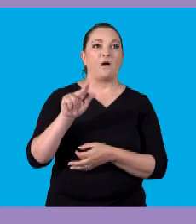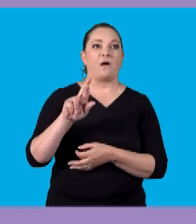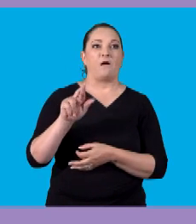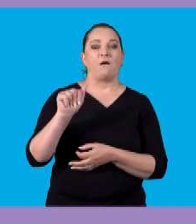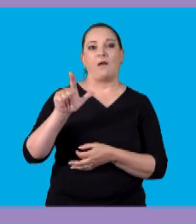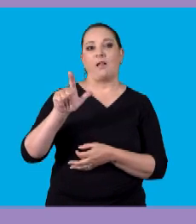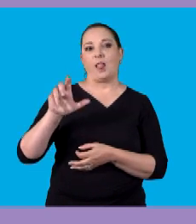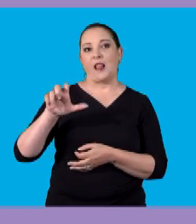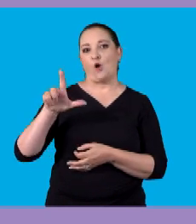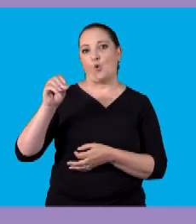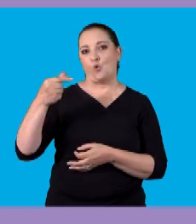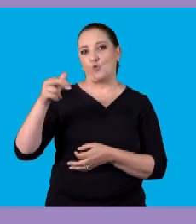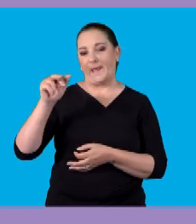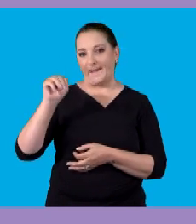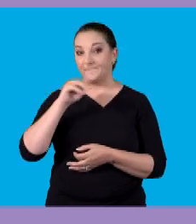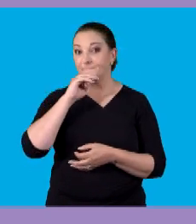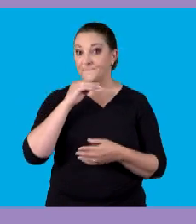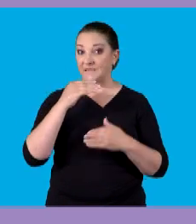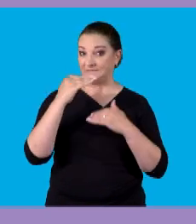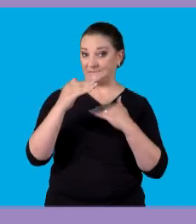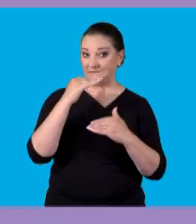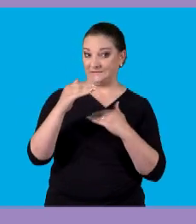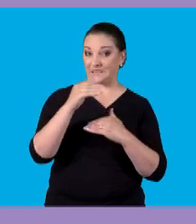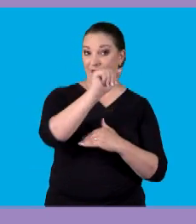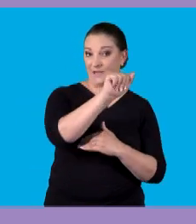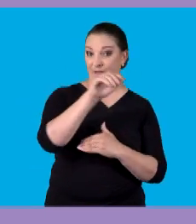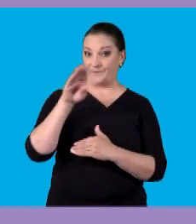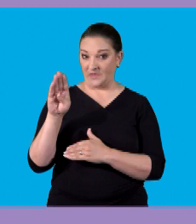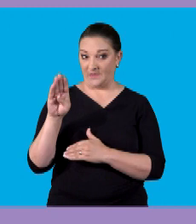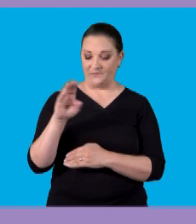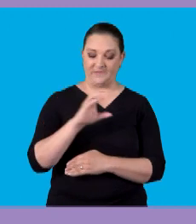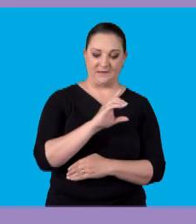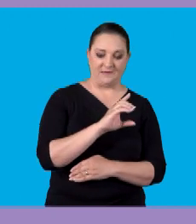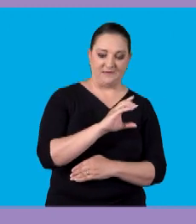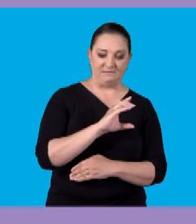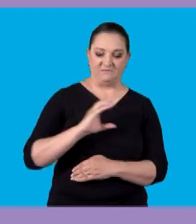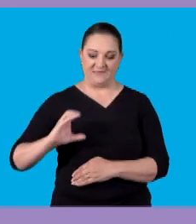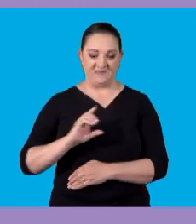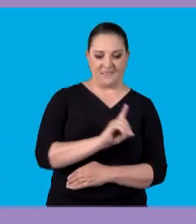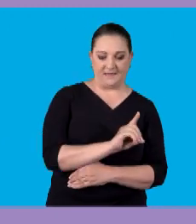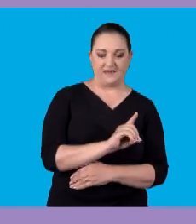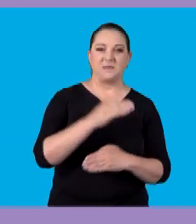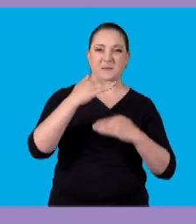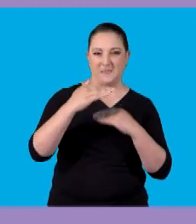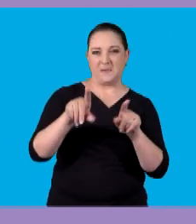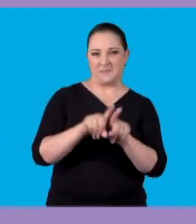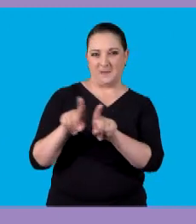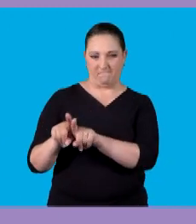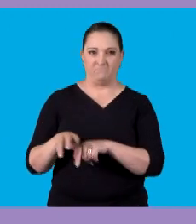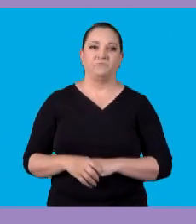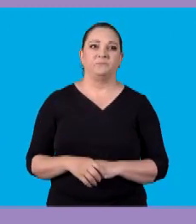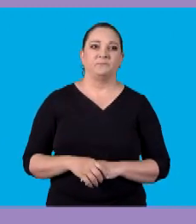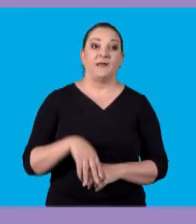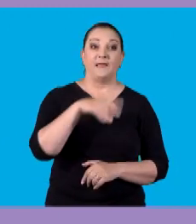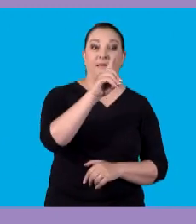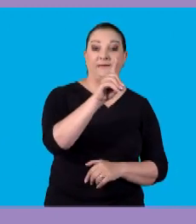the sides, we know that AB will be equals to CD, and of course